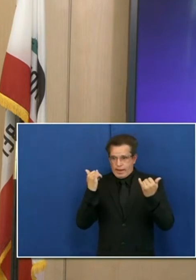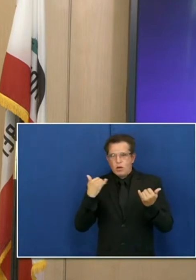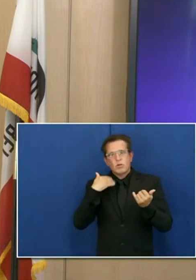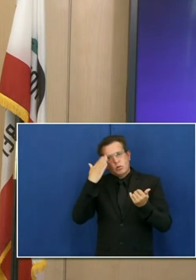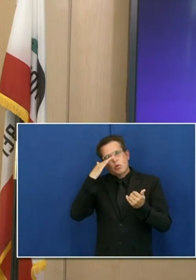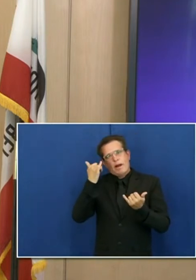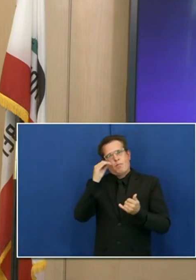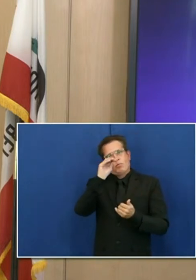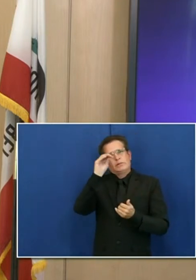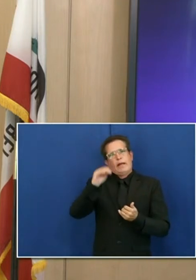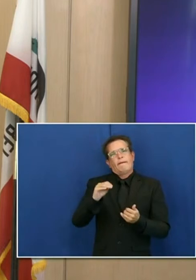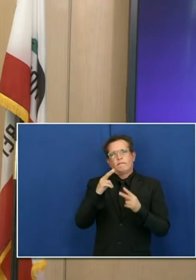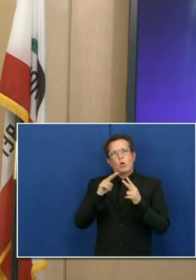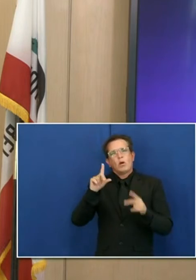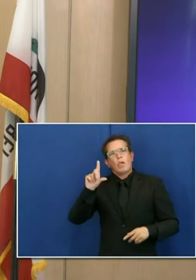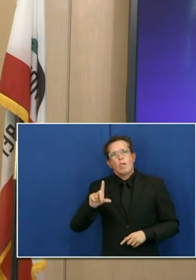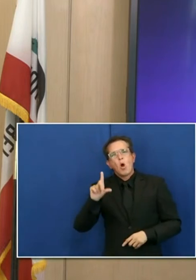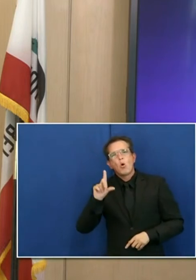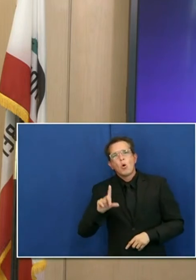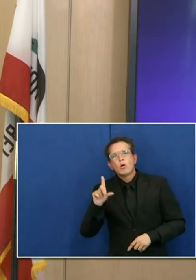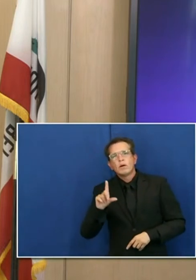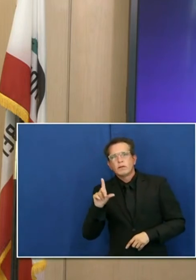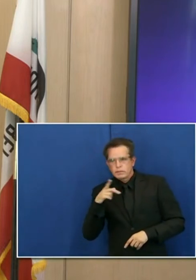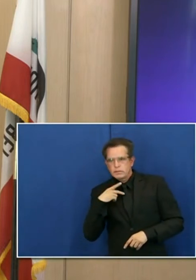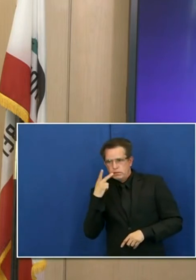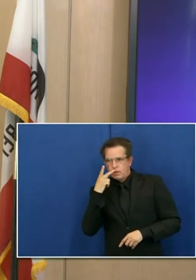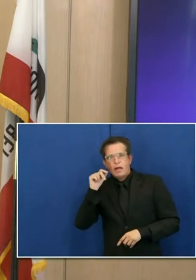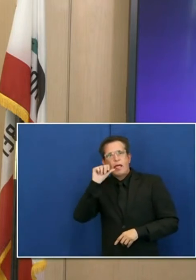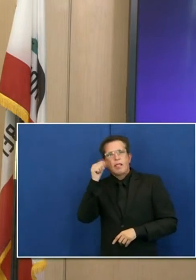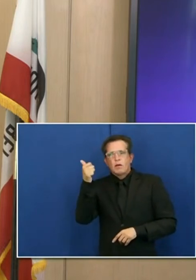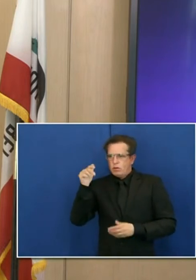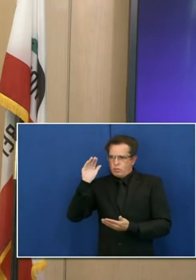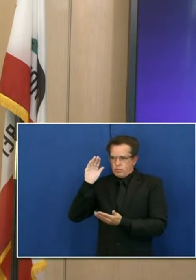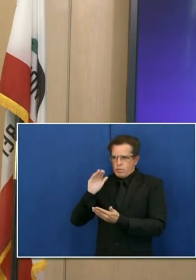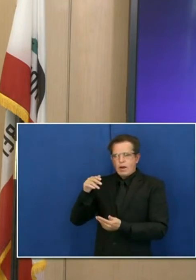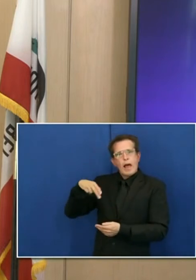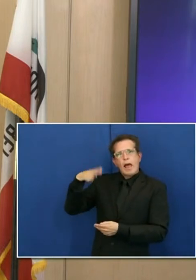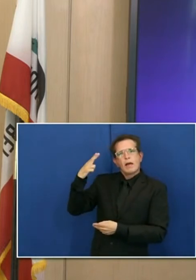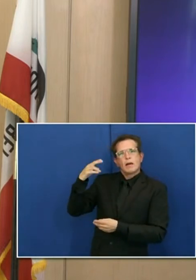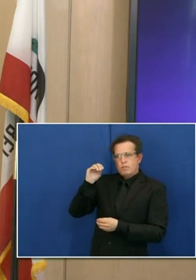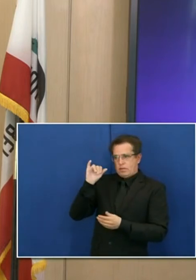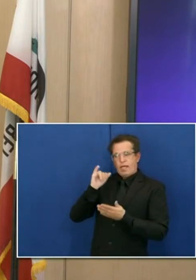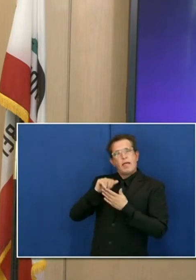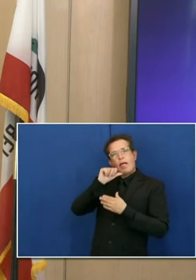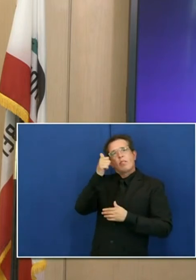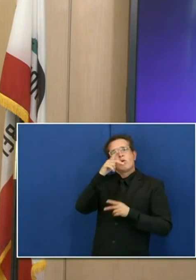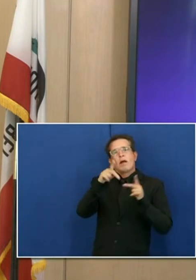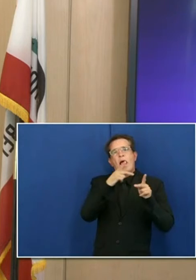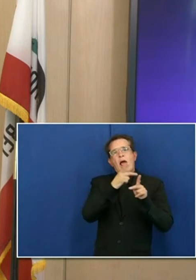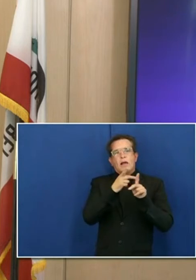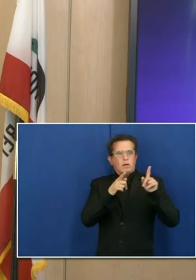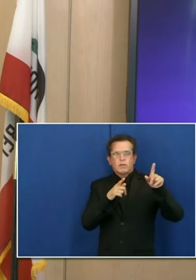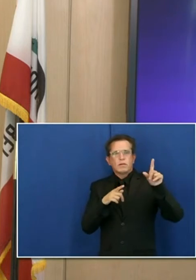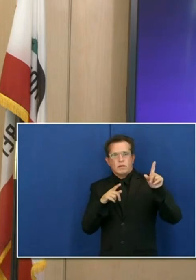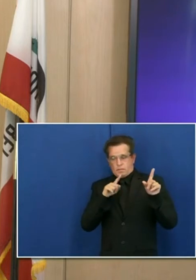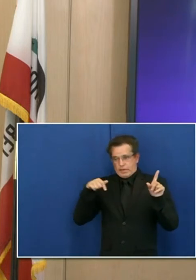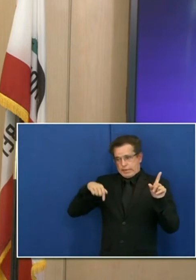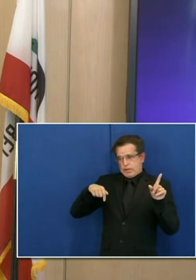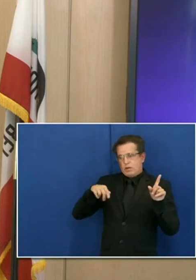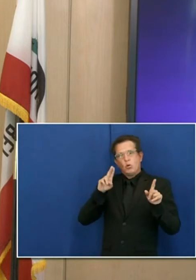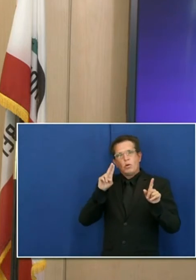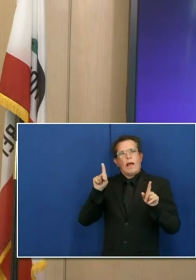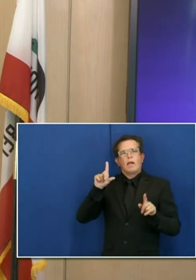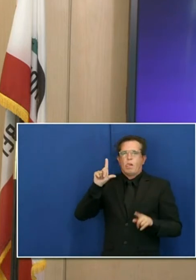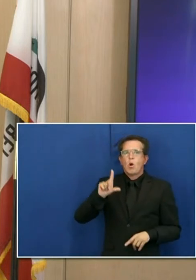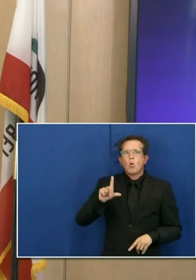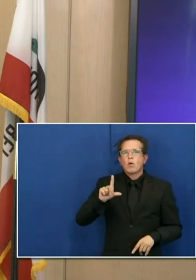low, because the other lineages that we see circulating are not of this particular UK lineage. And again, we're doing this consistently, so we have a good